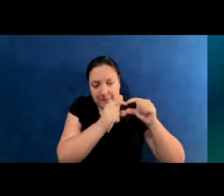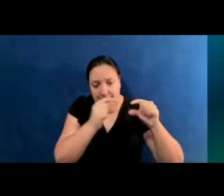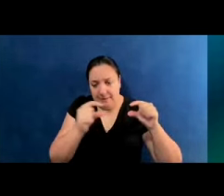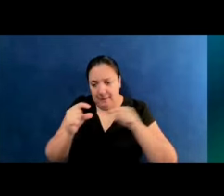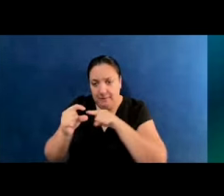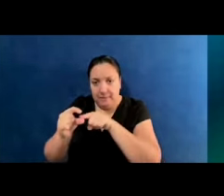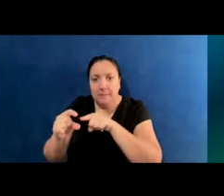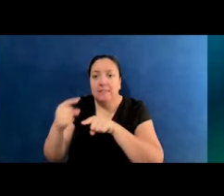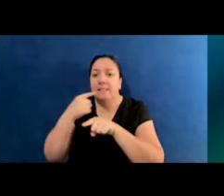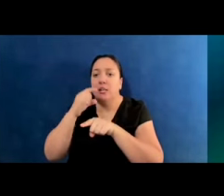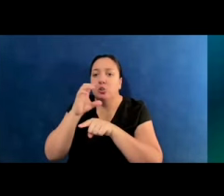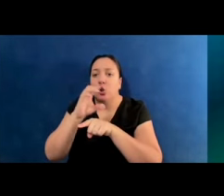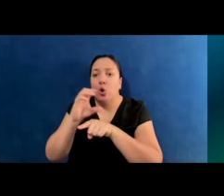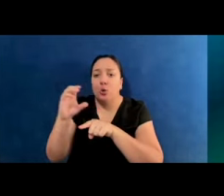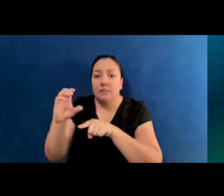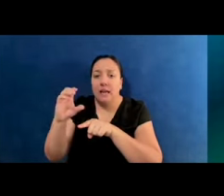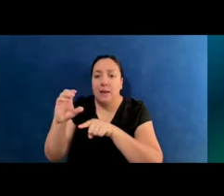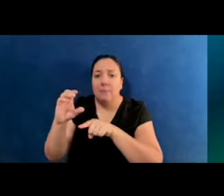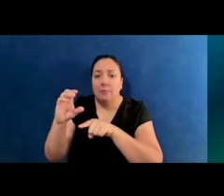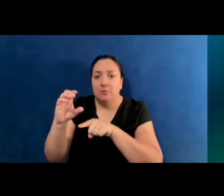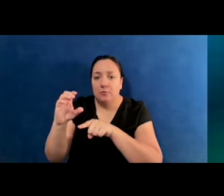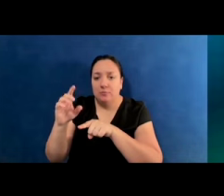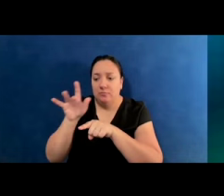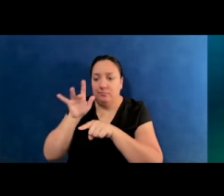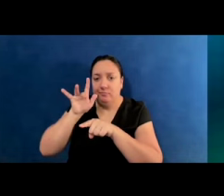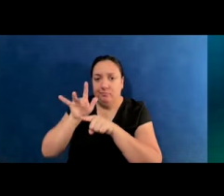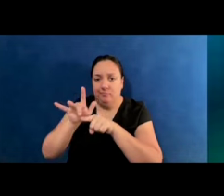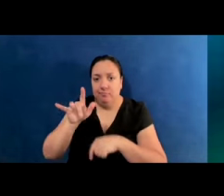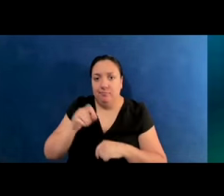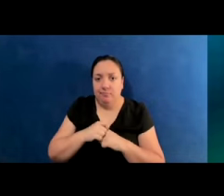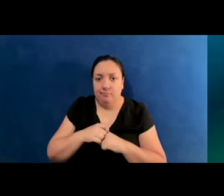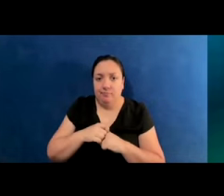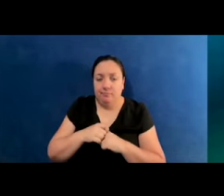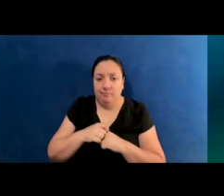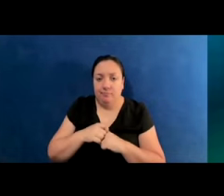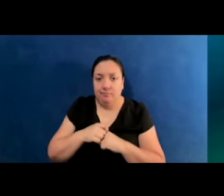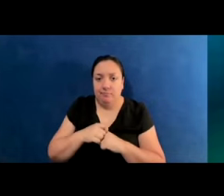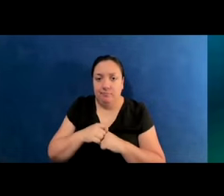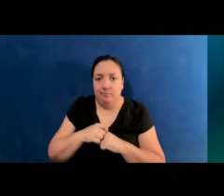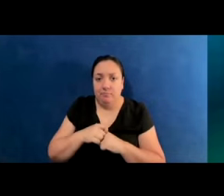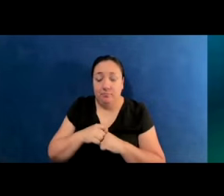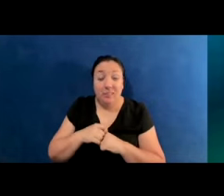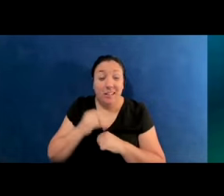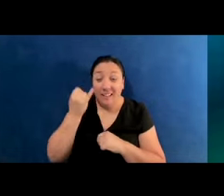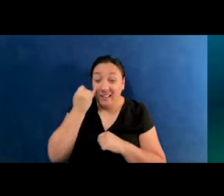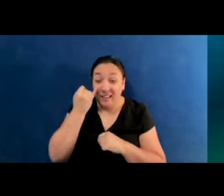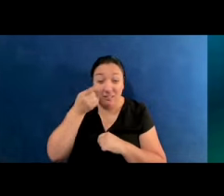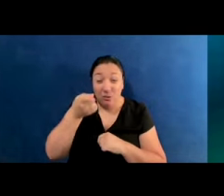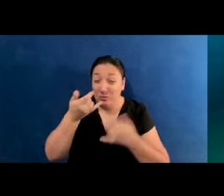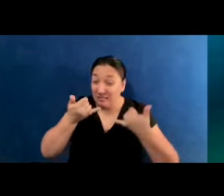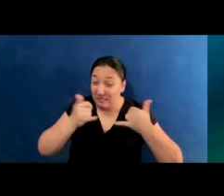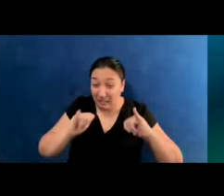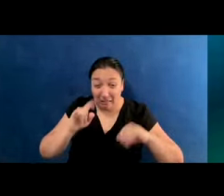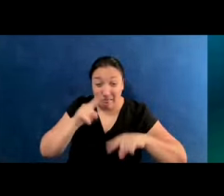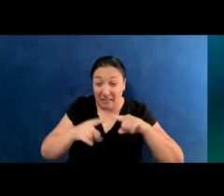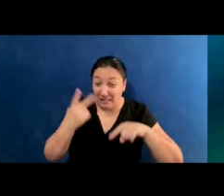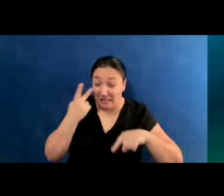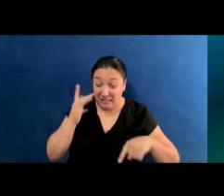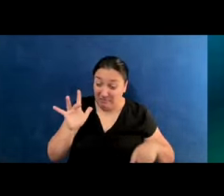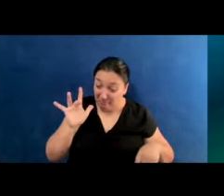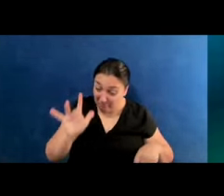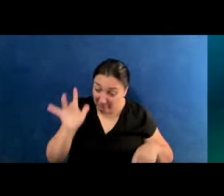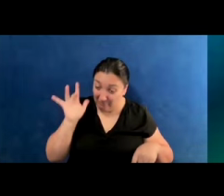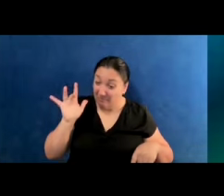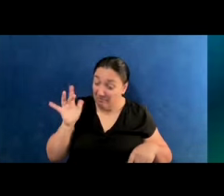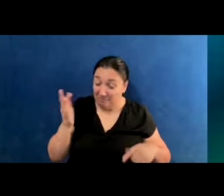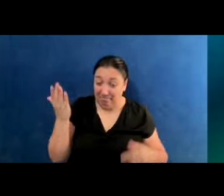icon on your Zoom controls at the bottom of the screen. And again, if you are not able to see the captions after clicking this button,